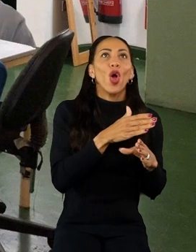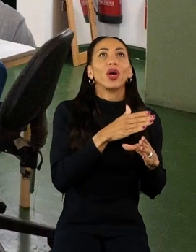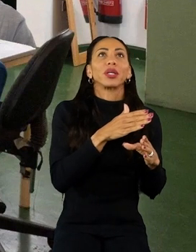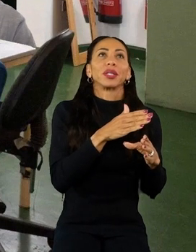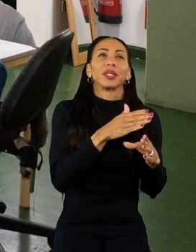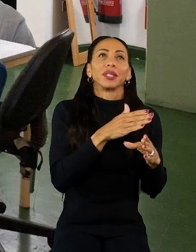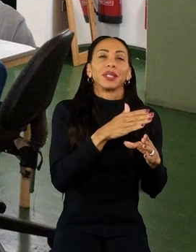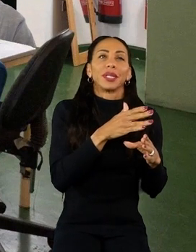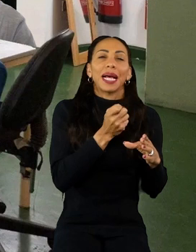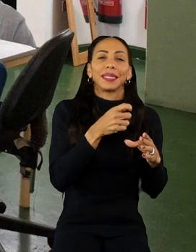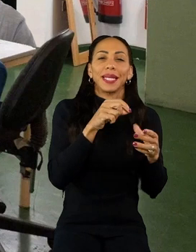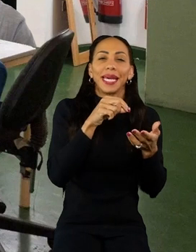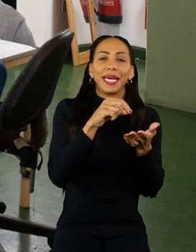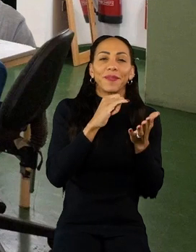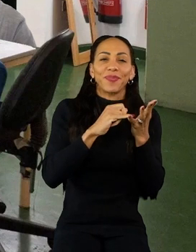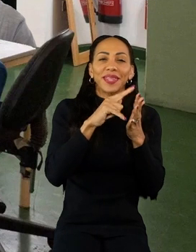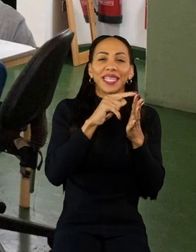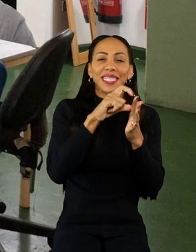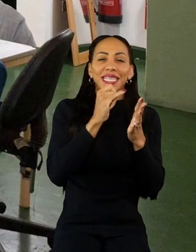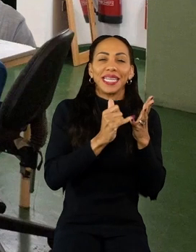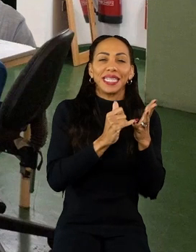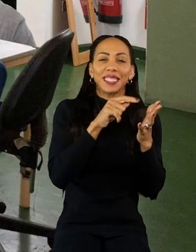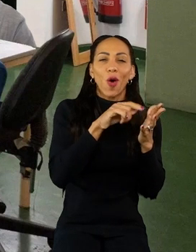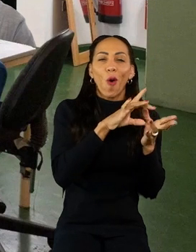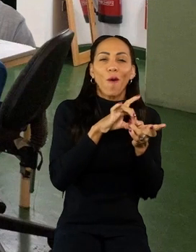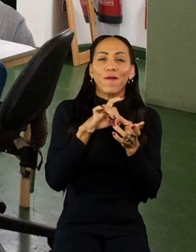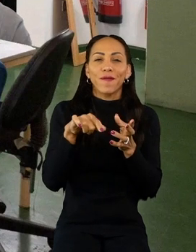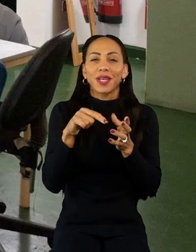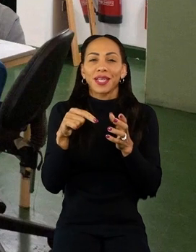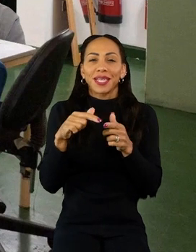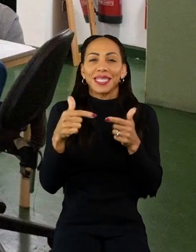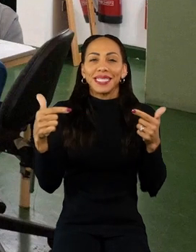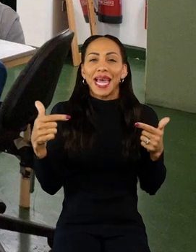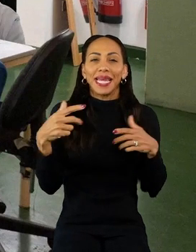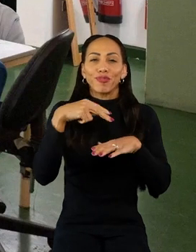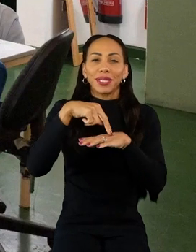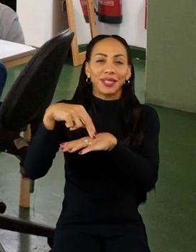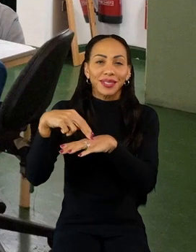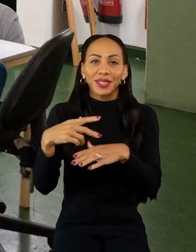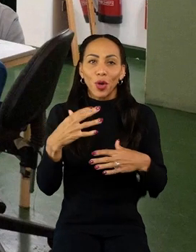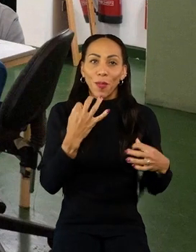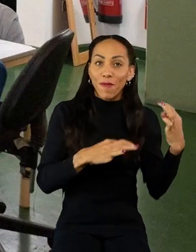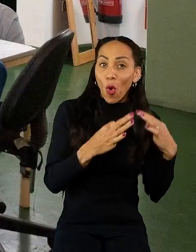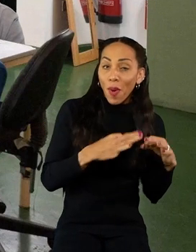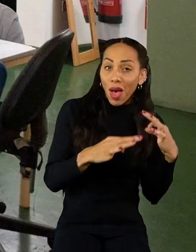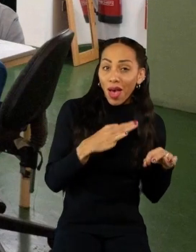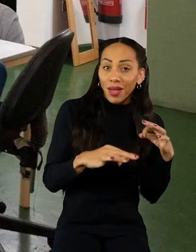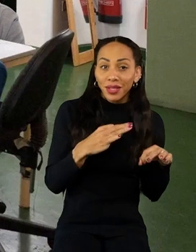of pieces of work that starts to discuss ideas about presence and telepresence by